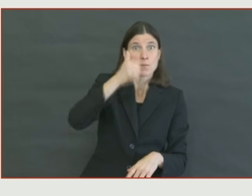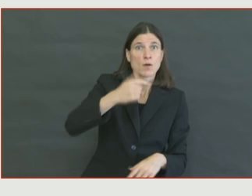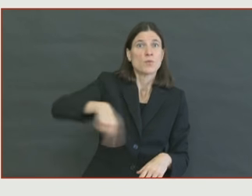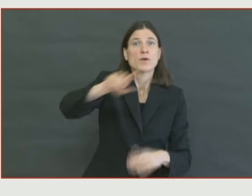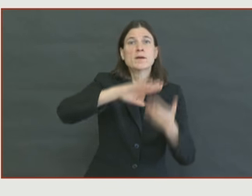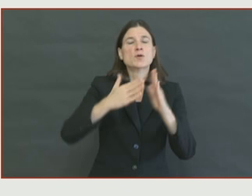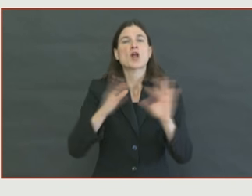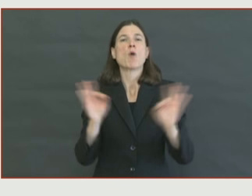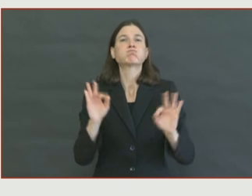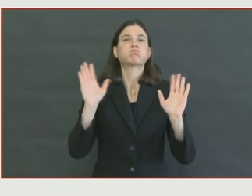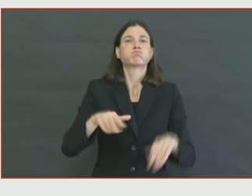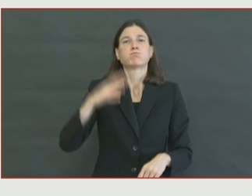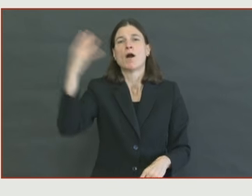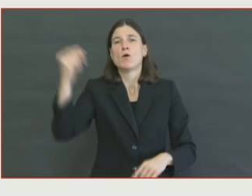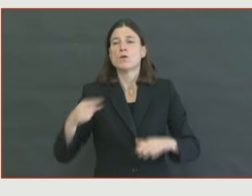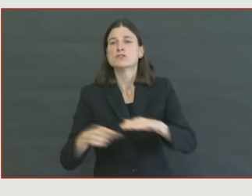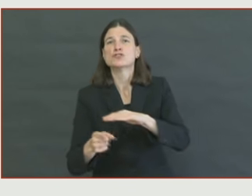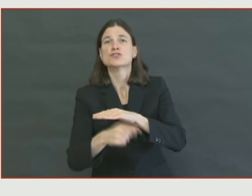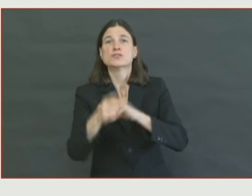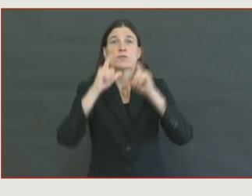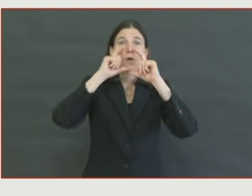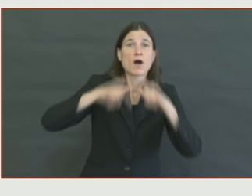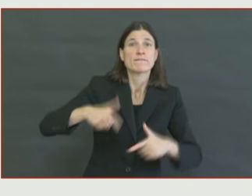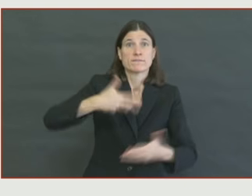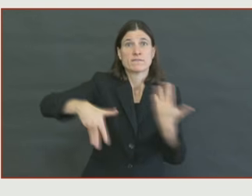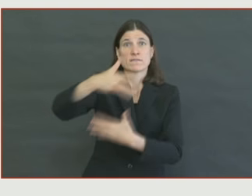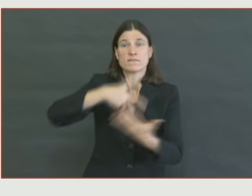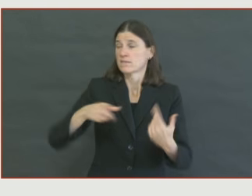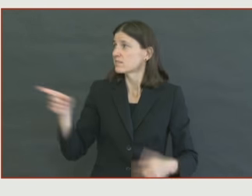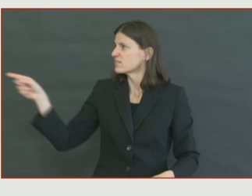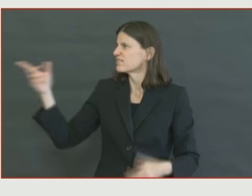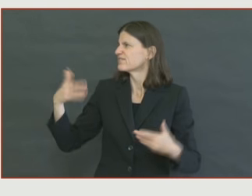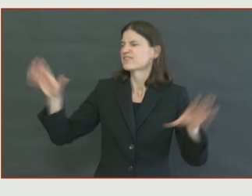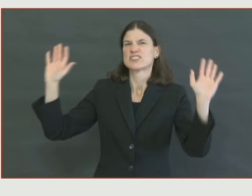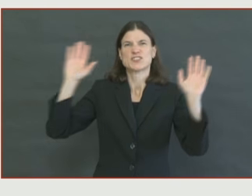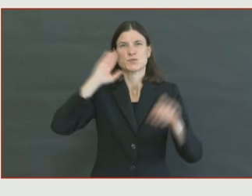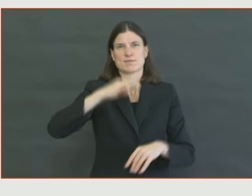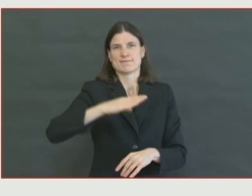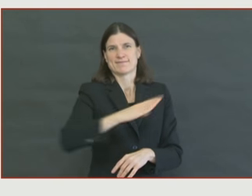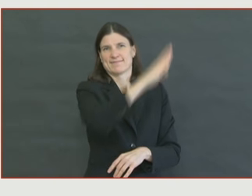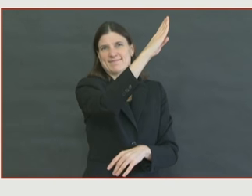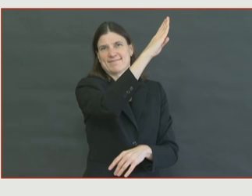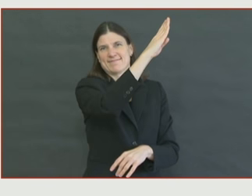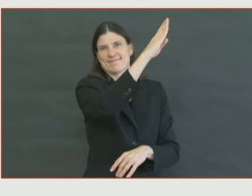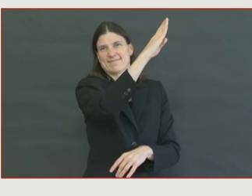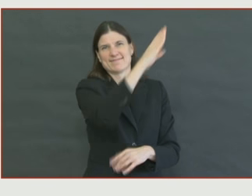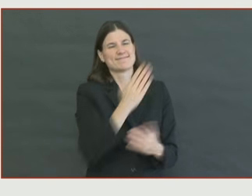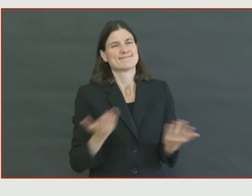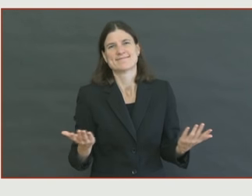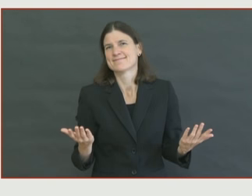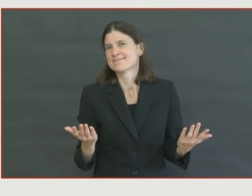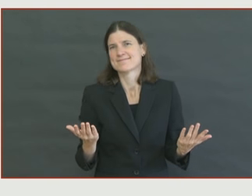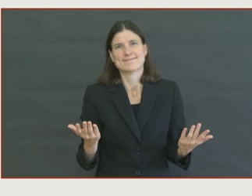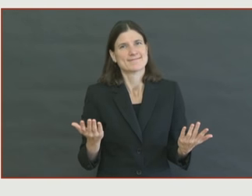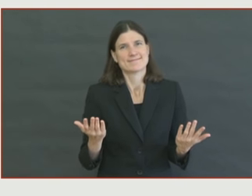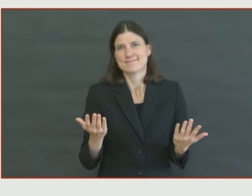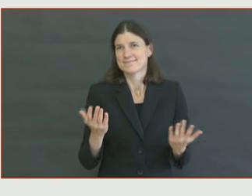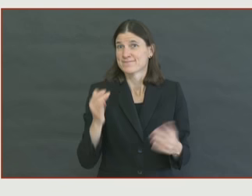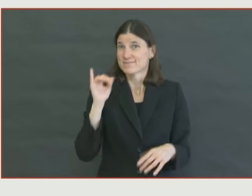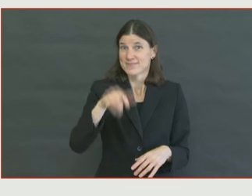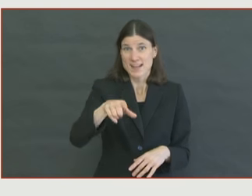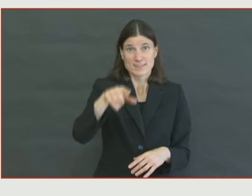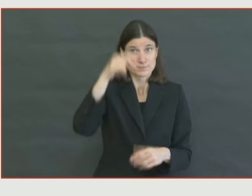The last model we shared, I think the last time I provided modeling, was right at the time of that last